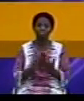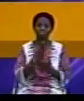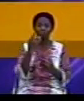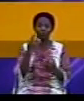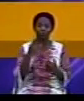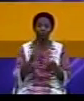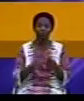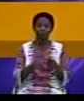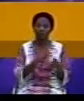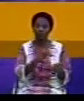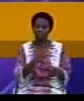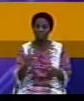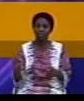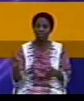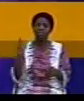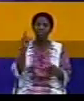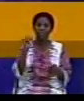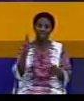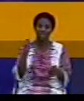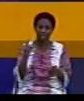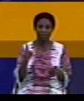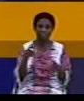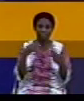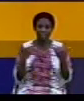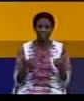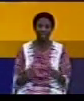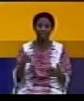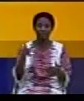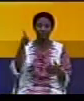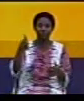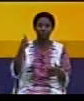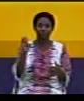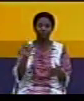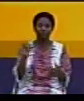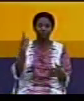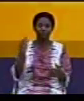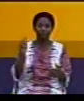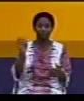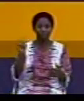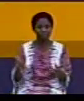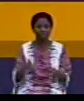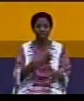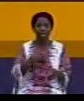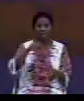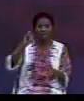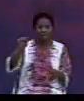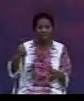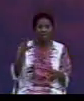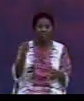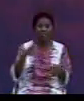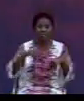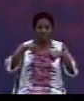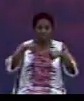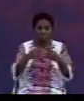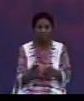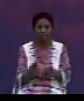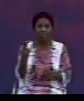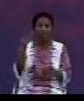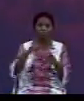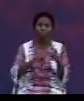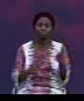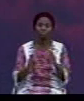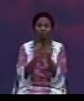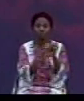11. Now Peter and John went up together into the